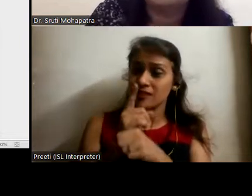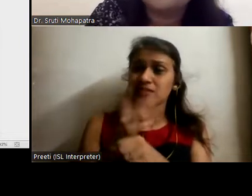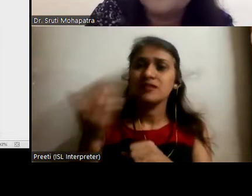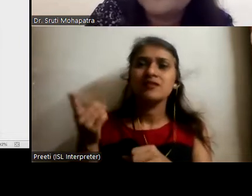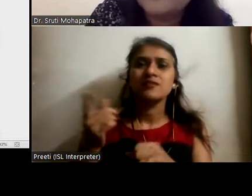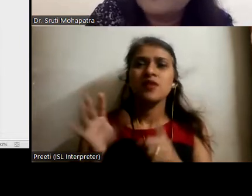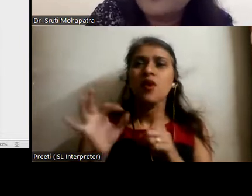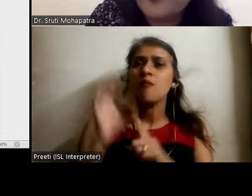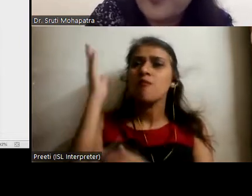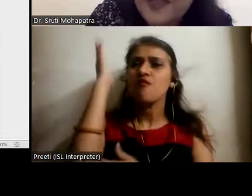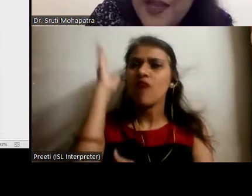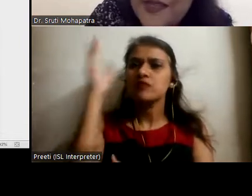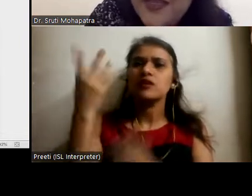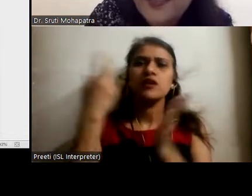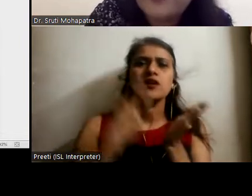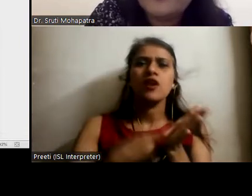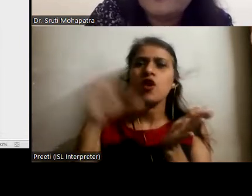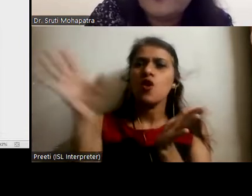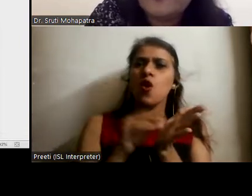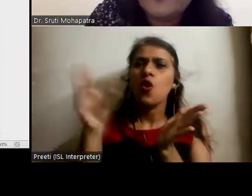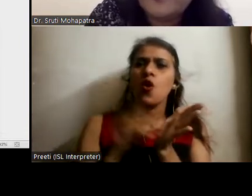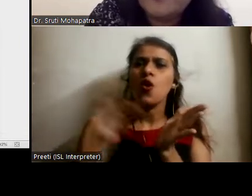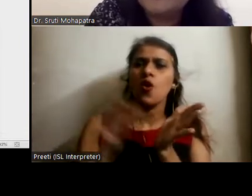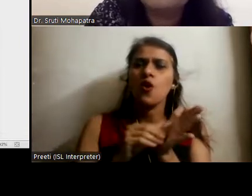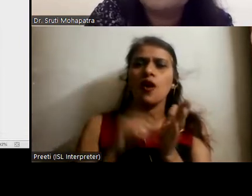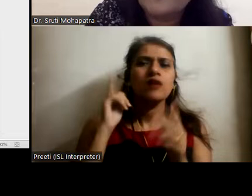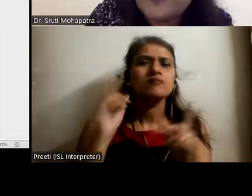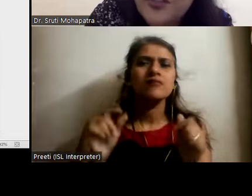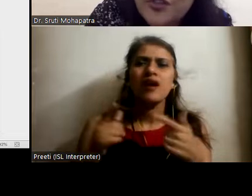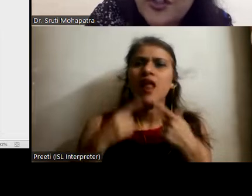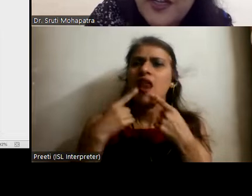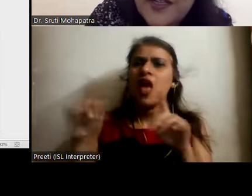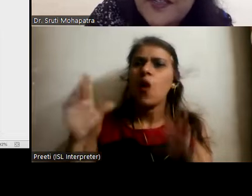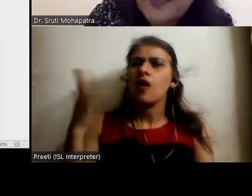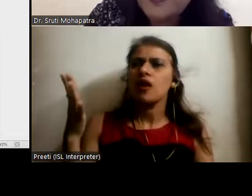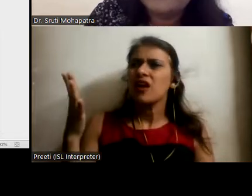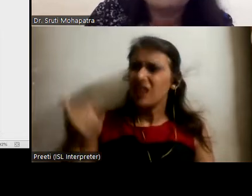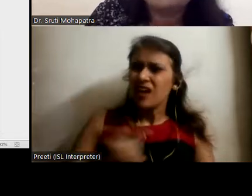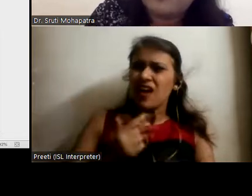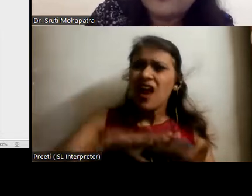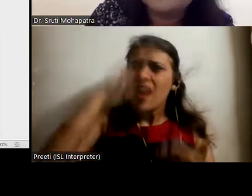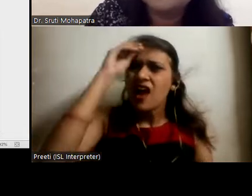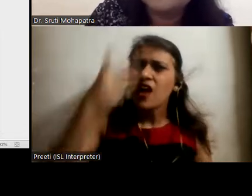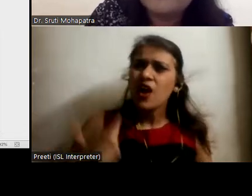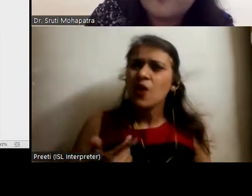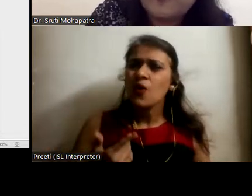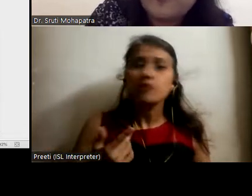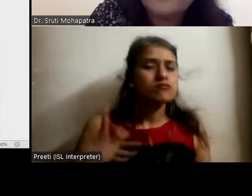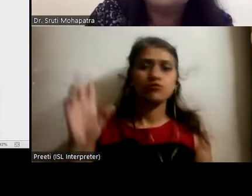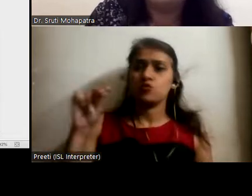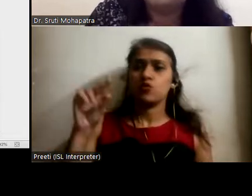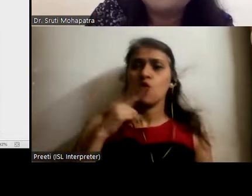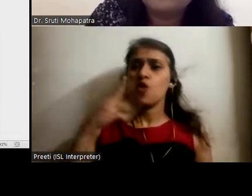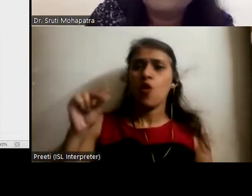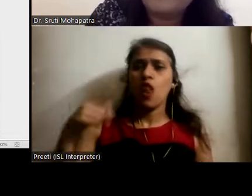to record the lesson that was going on in the class in the tape recorder, because it was not institutionalized. And that's how this civil